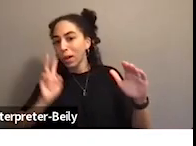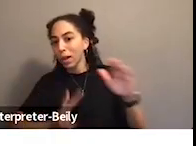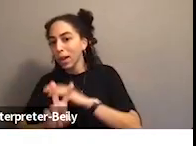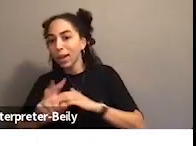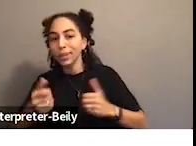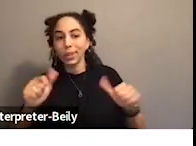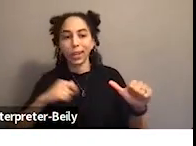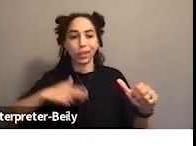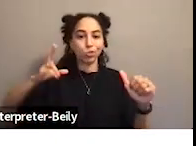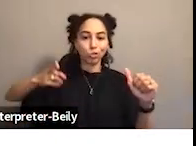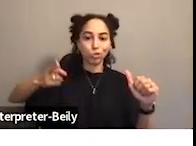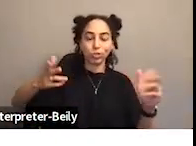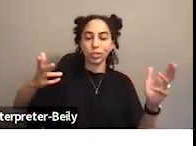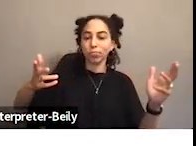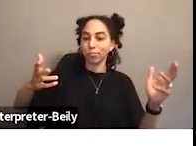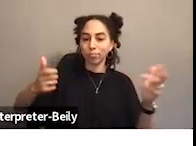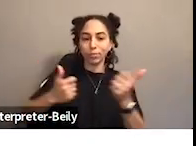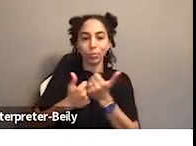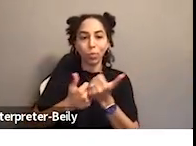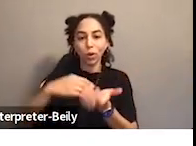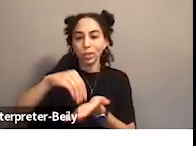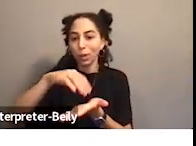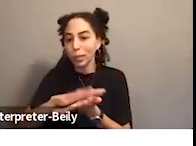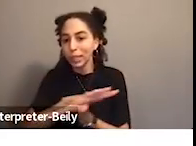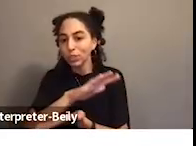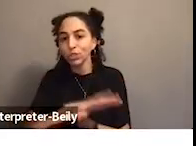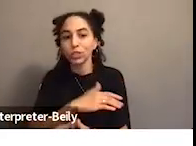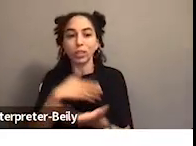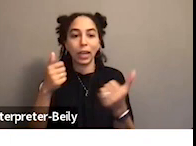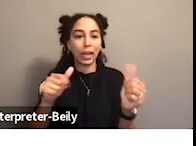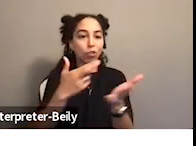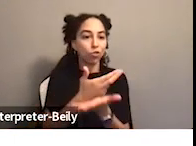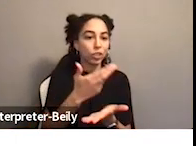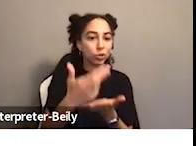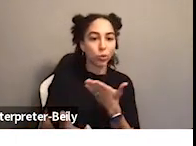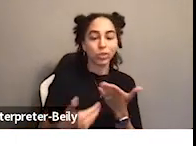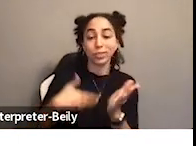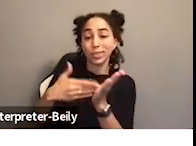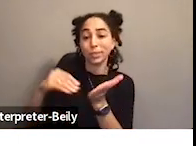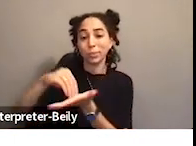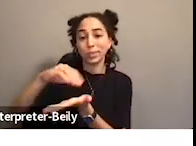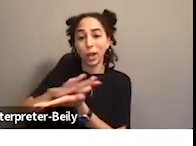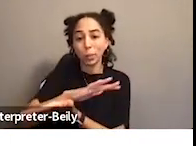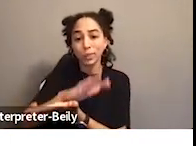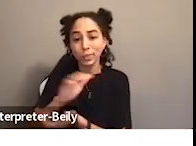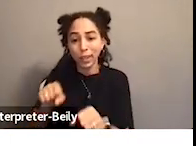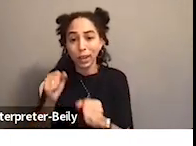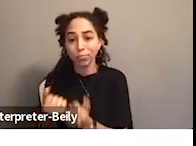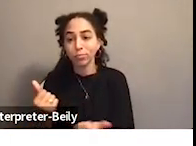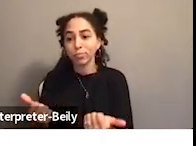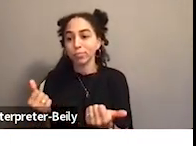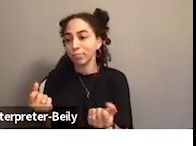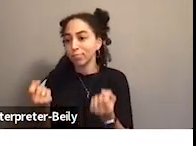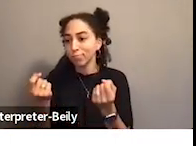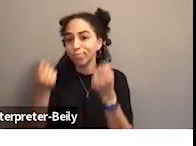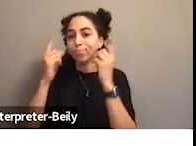history or supporting documentation, any resources, some documents that might help you understand more